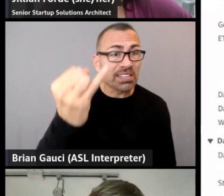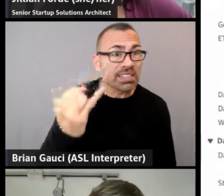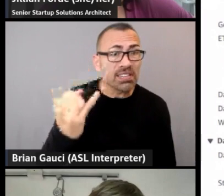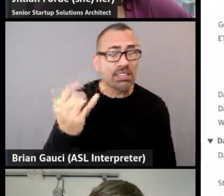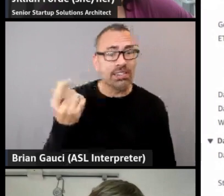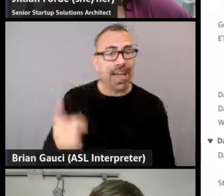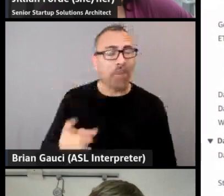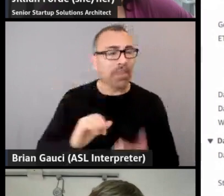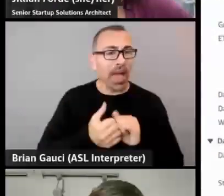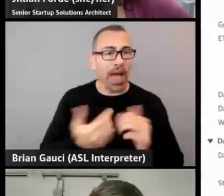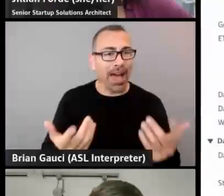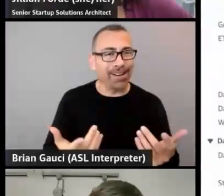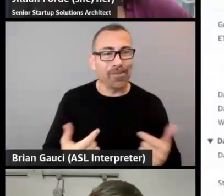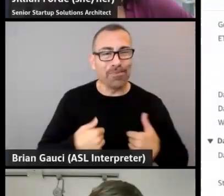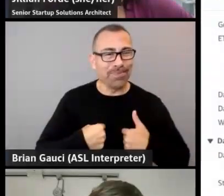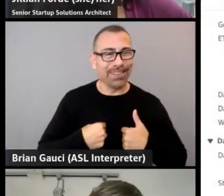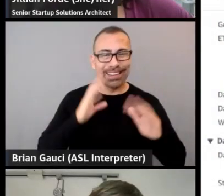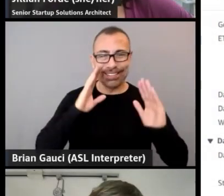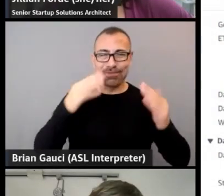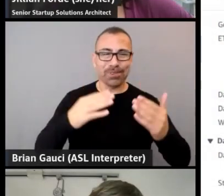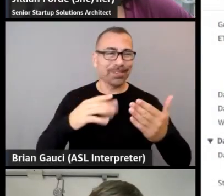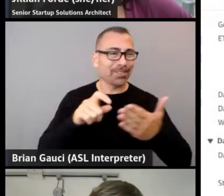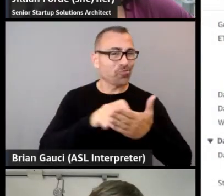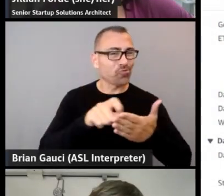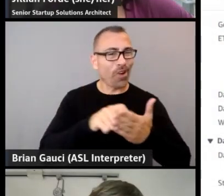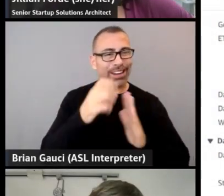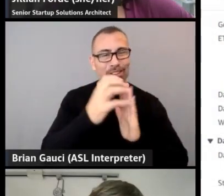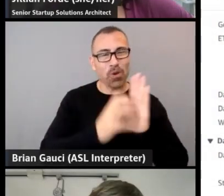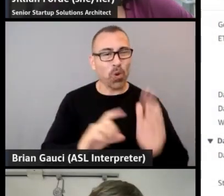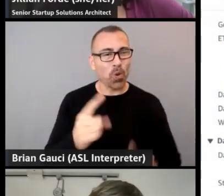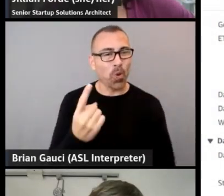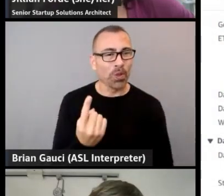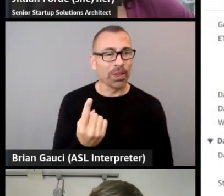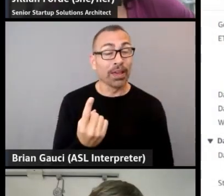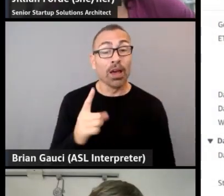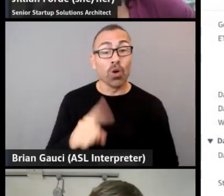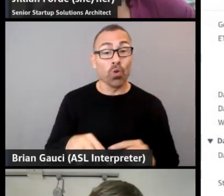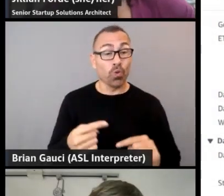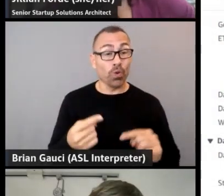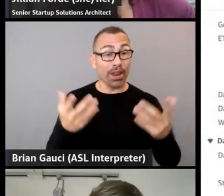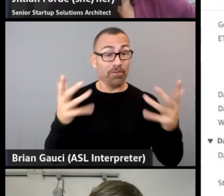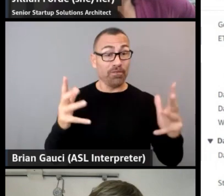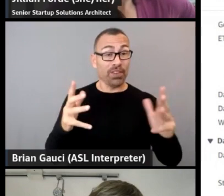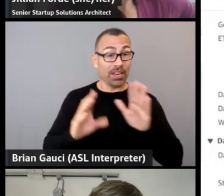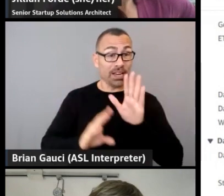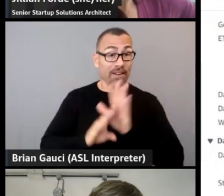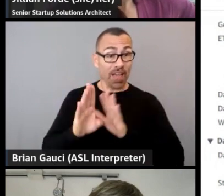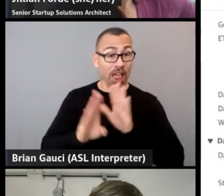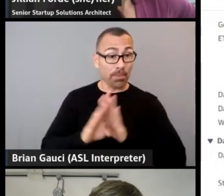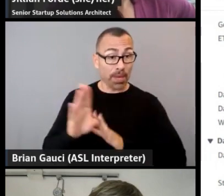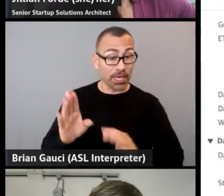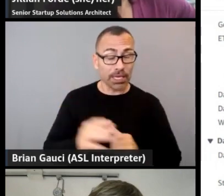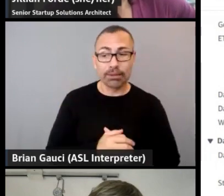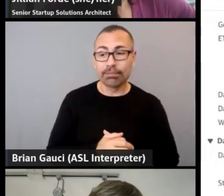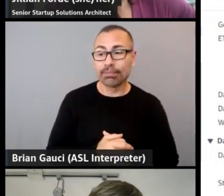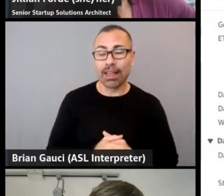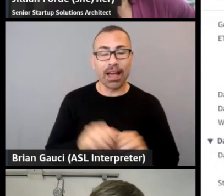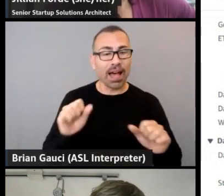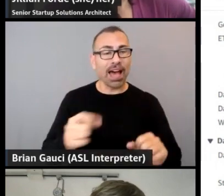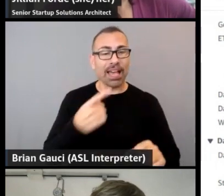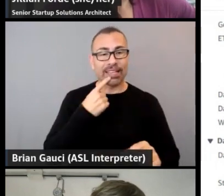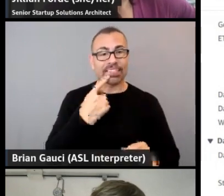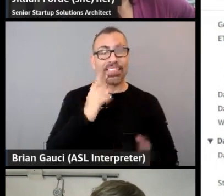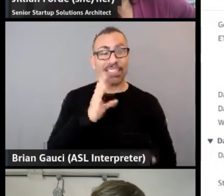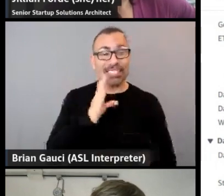just focused on writing code. And when I'm finished developing, I can actually say stop